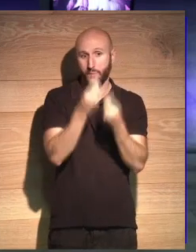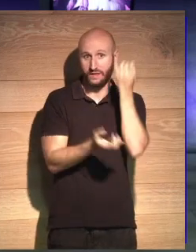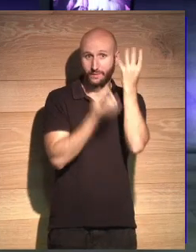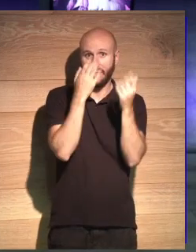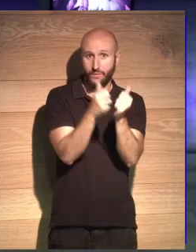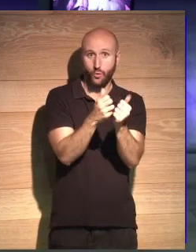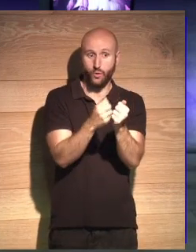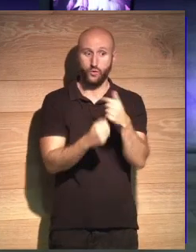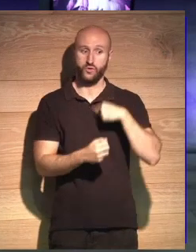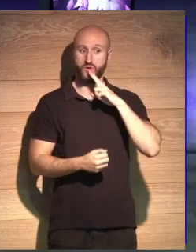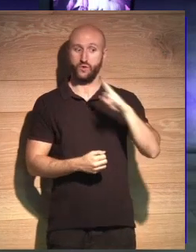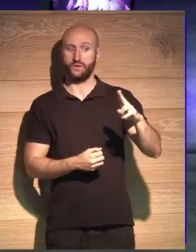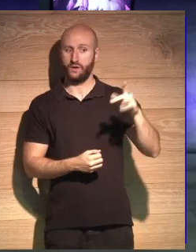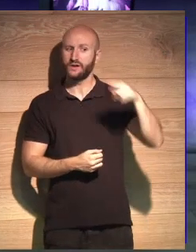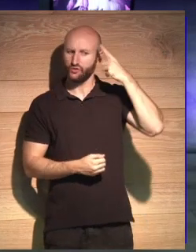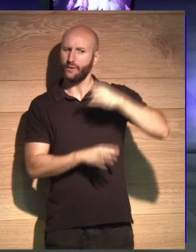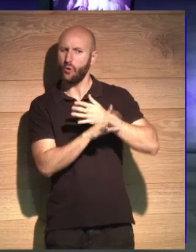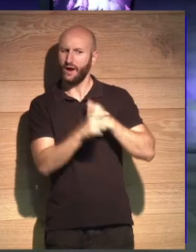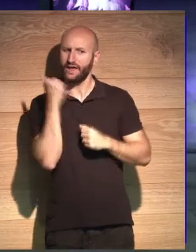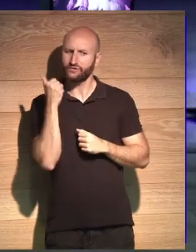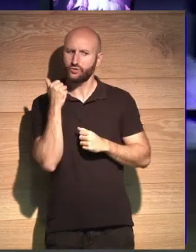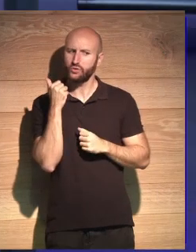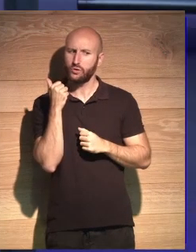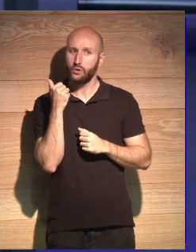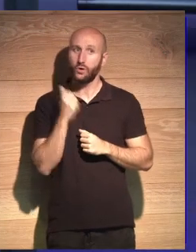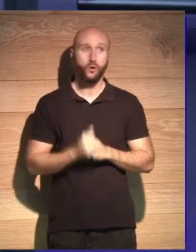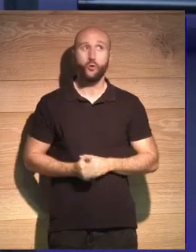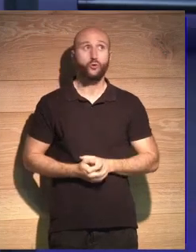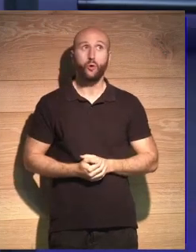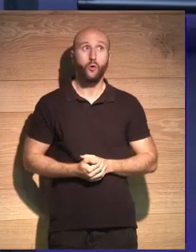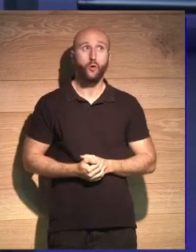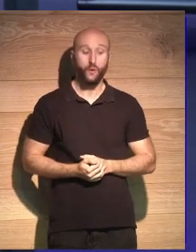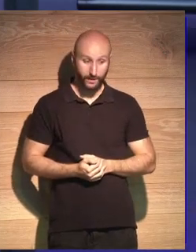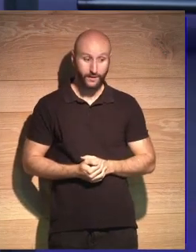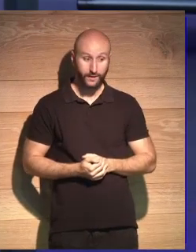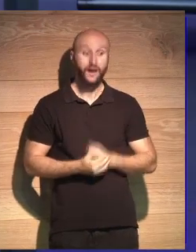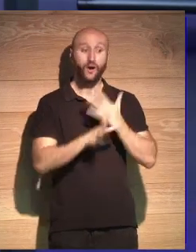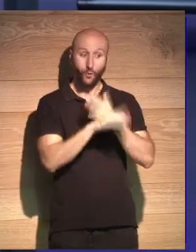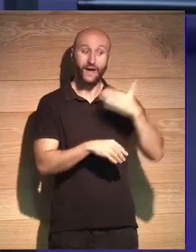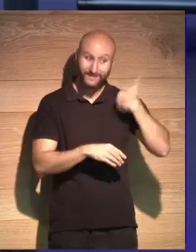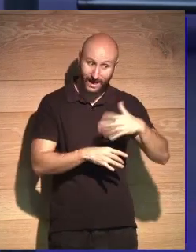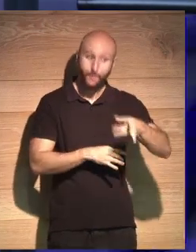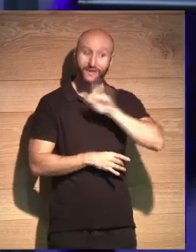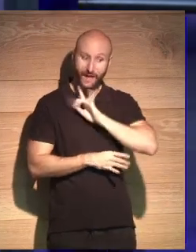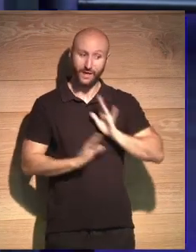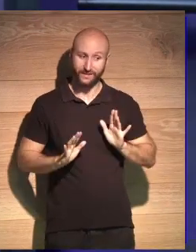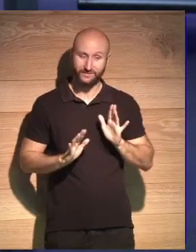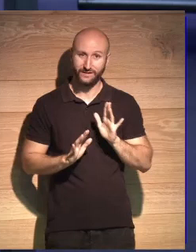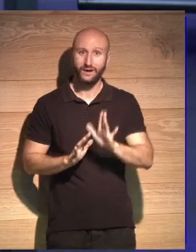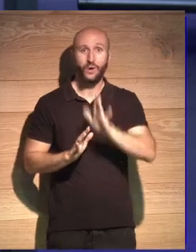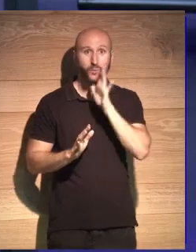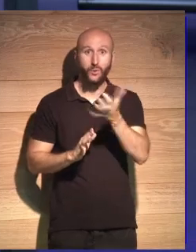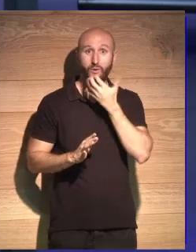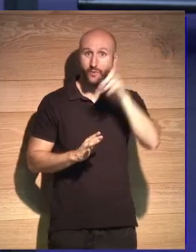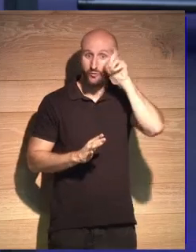to join them and play and run an activity with video games, and I ask them, can you play this video game? Do you know how to? And they tell